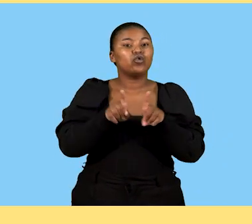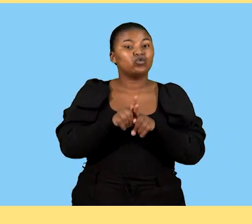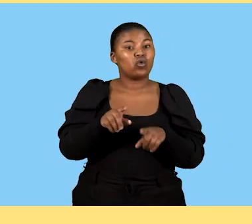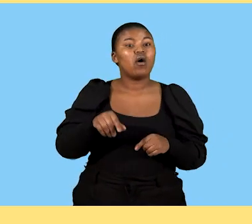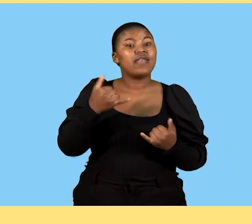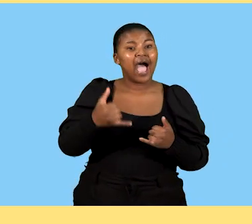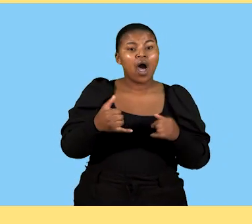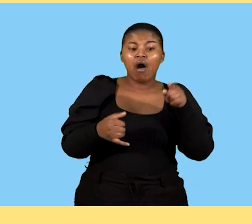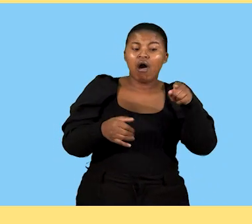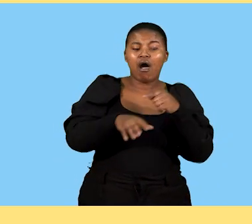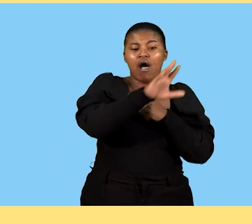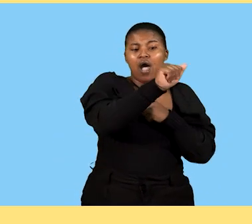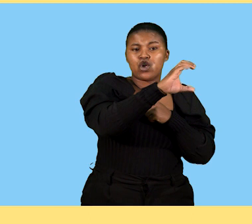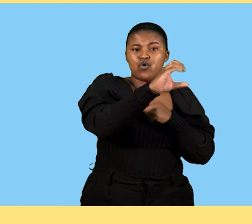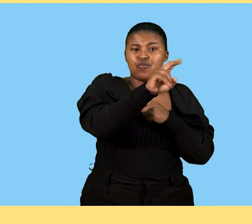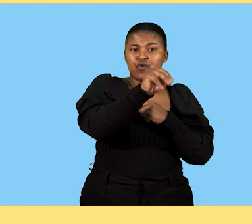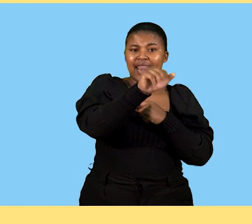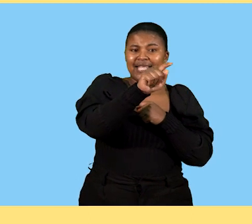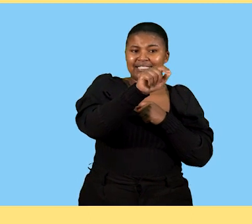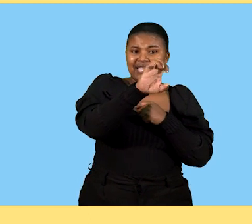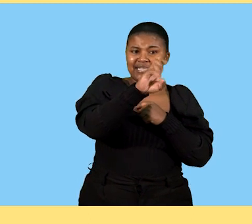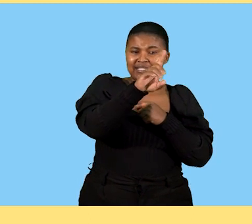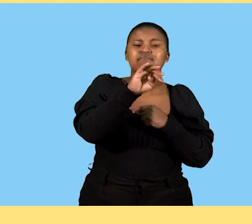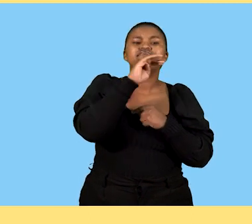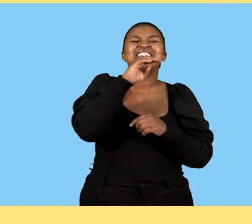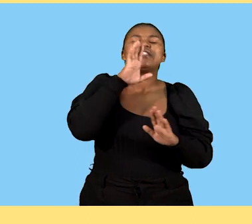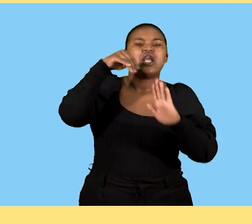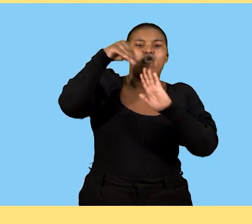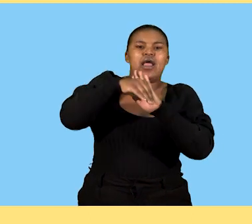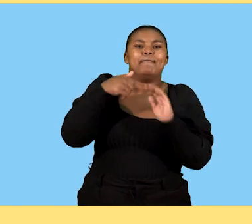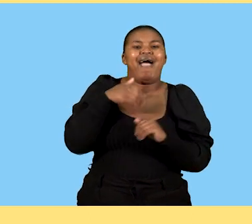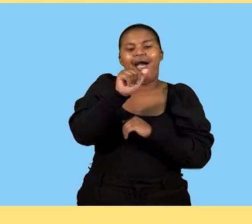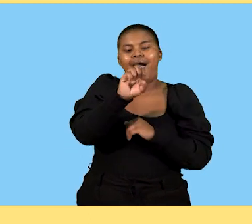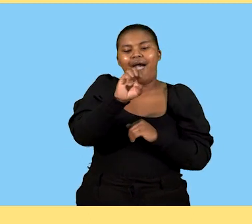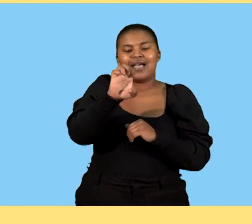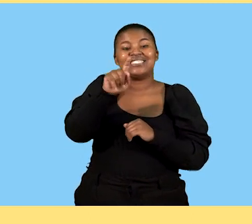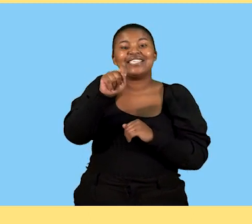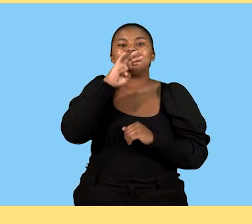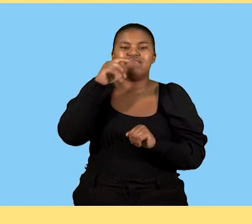and then accumulated depreciation decreases my assets. So it's going to be minus